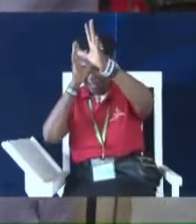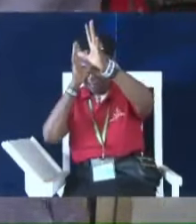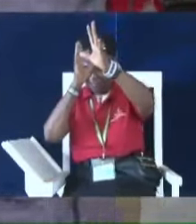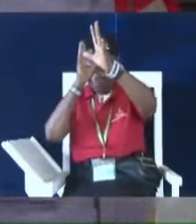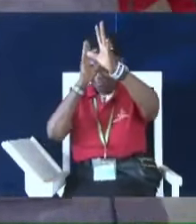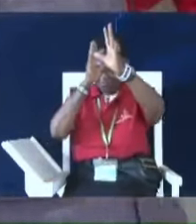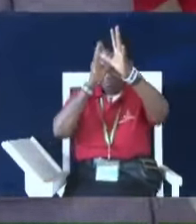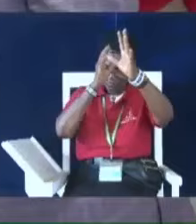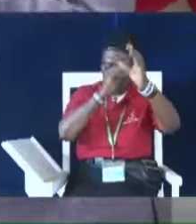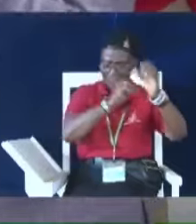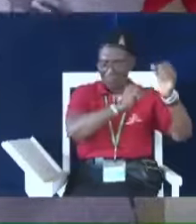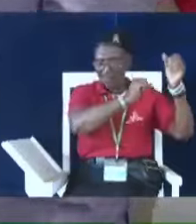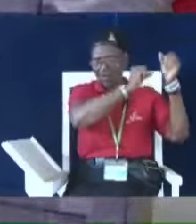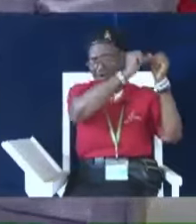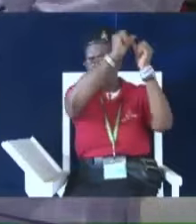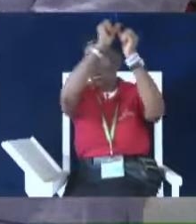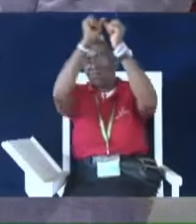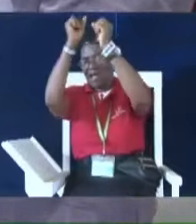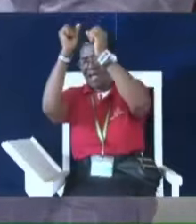Hallelujah, Father.